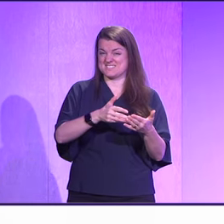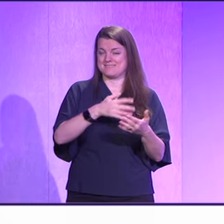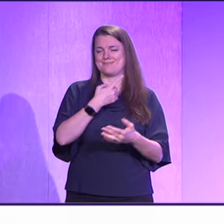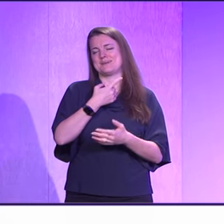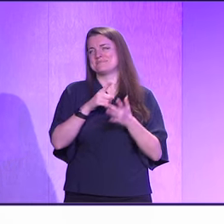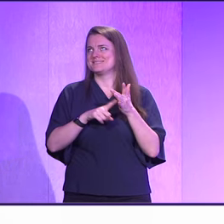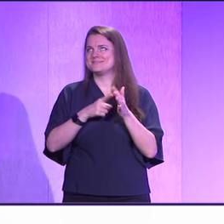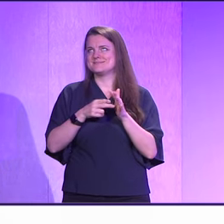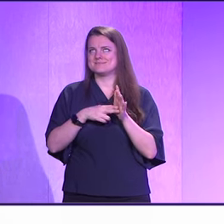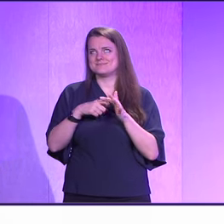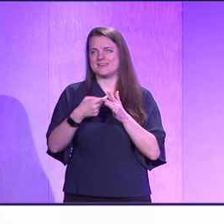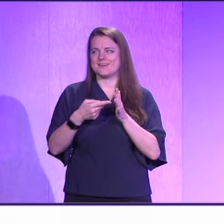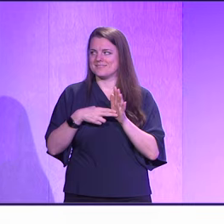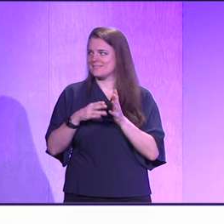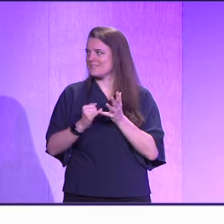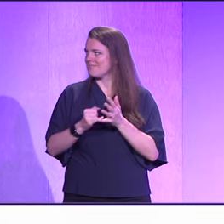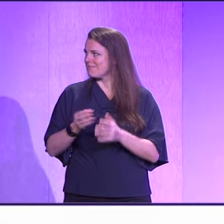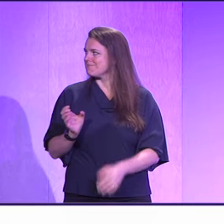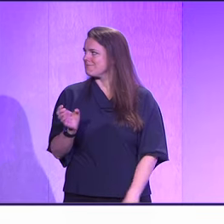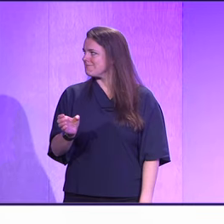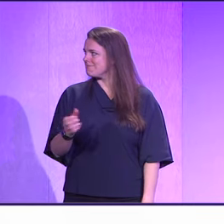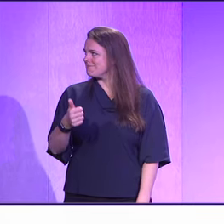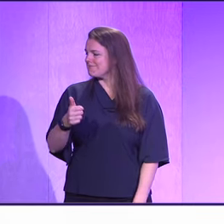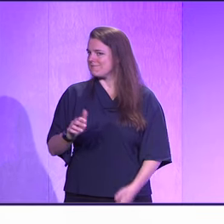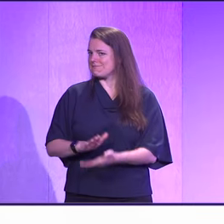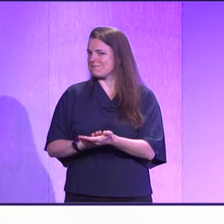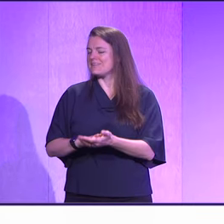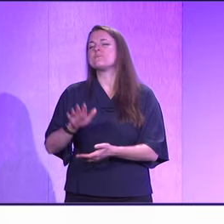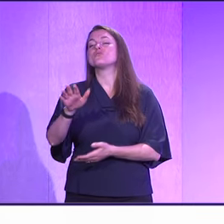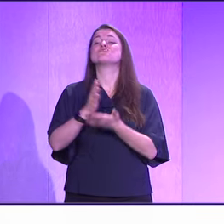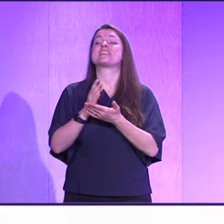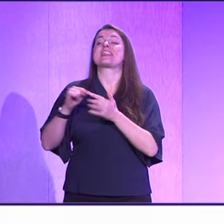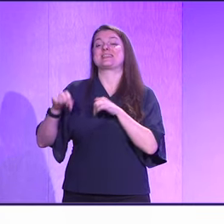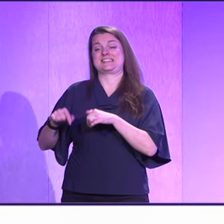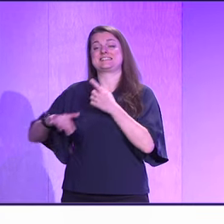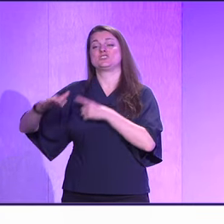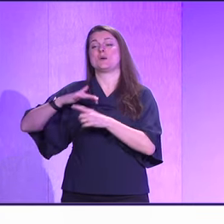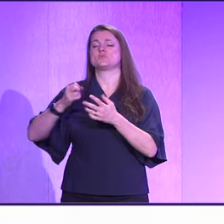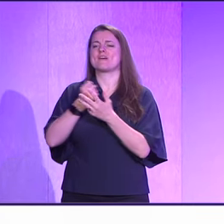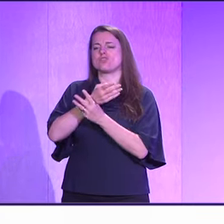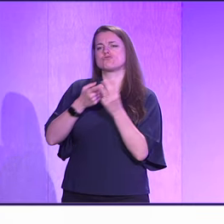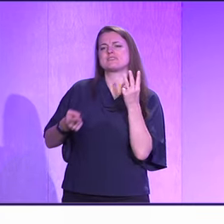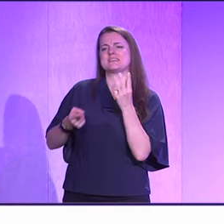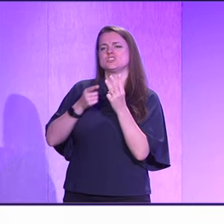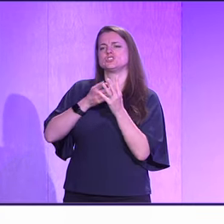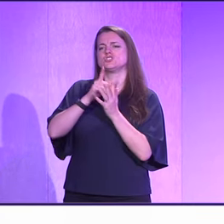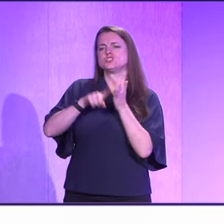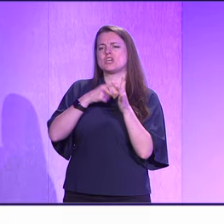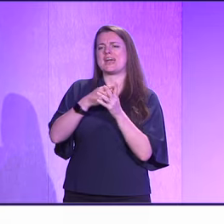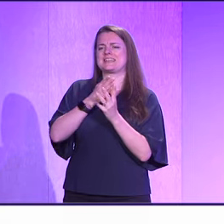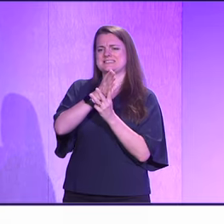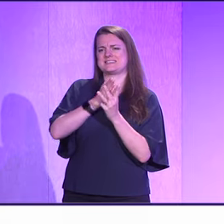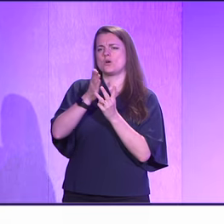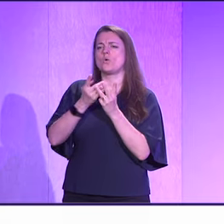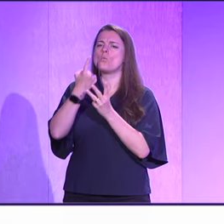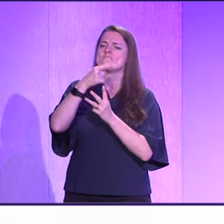Jenkins, really. Like, so in this place, Jenkins, there was three separate Jenkinses. One for ops, one for dev, one for